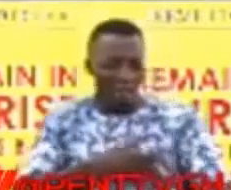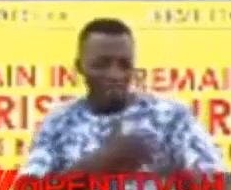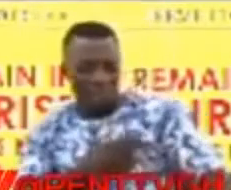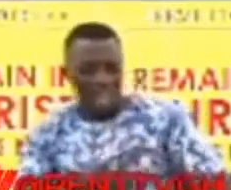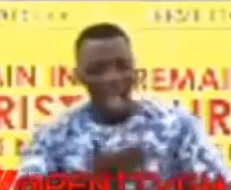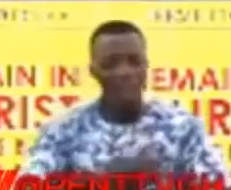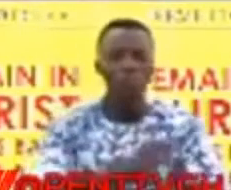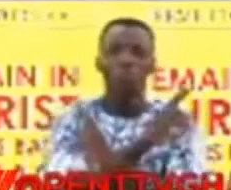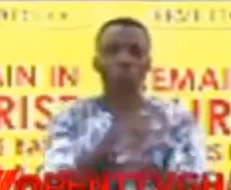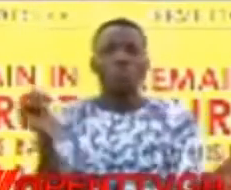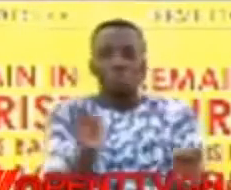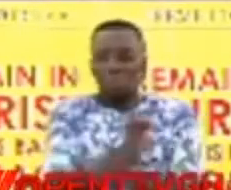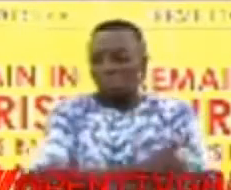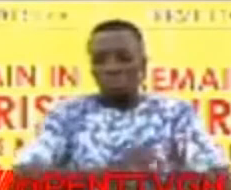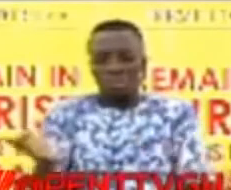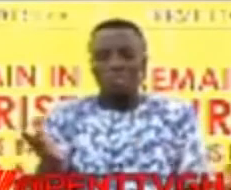his coming.